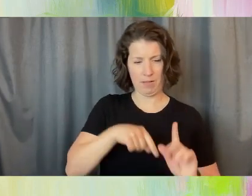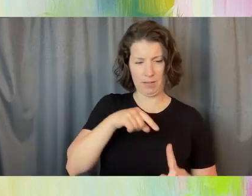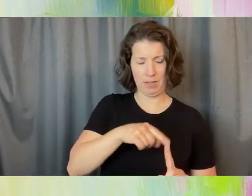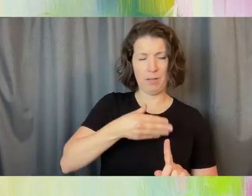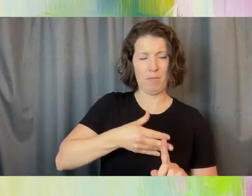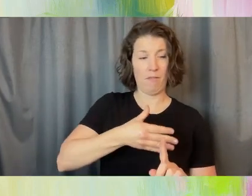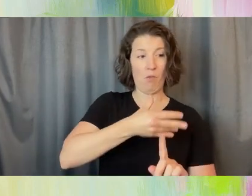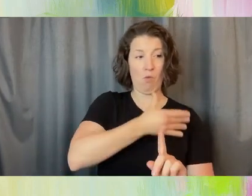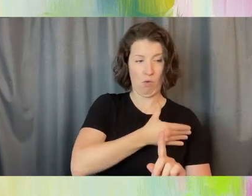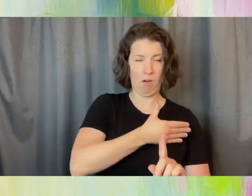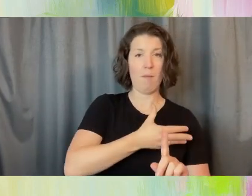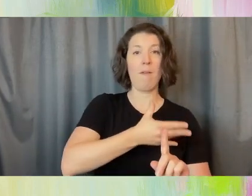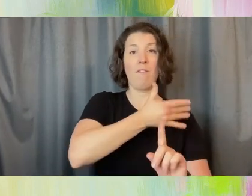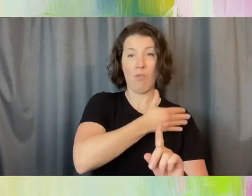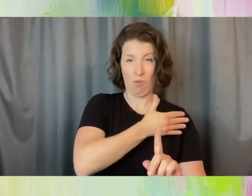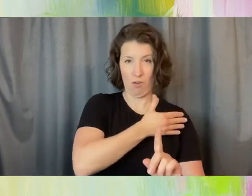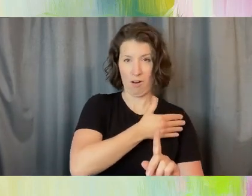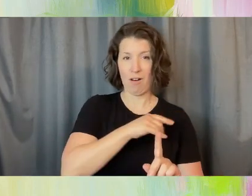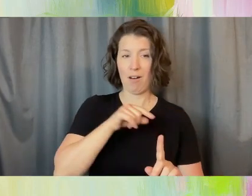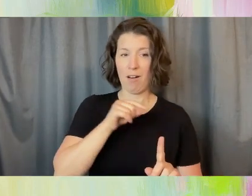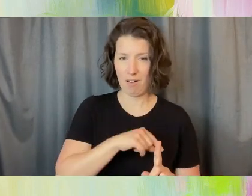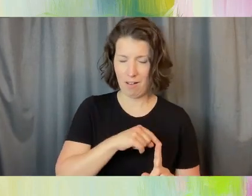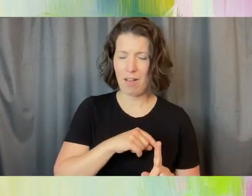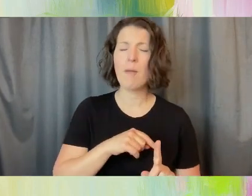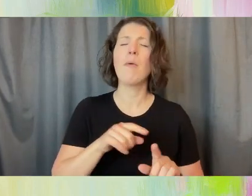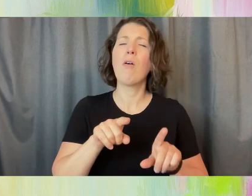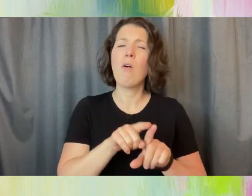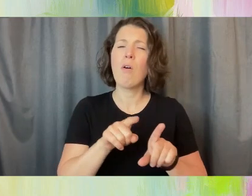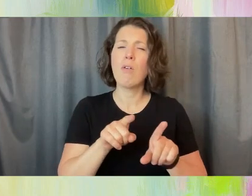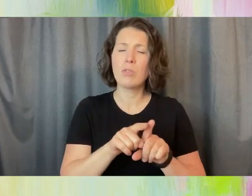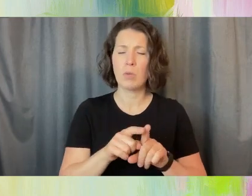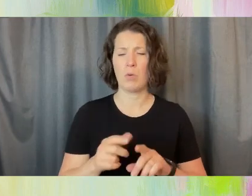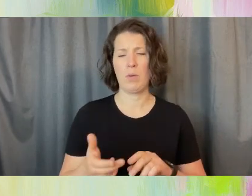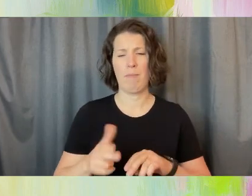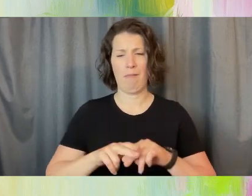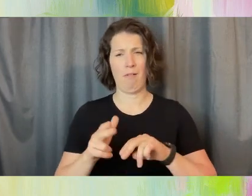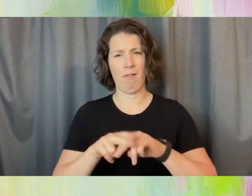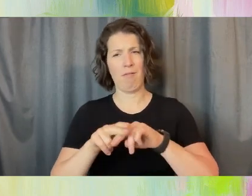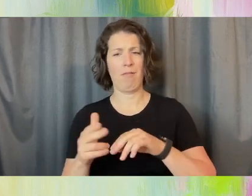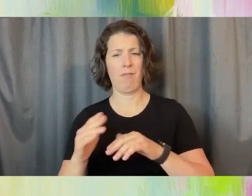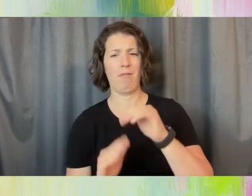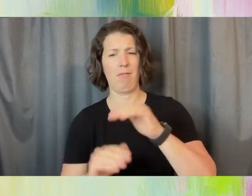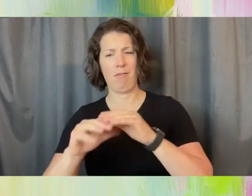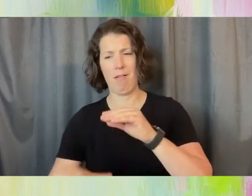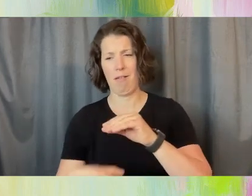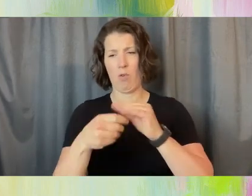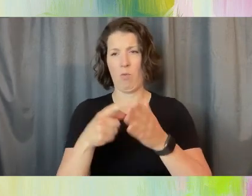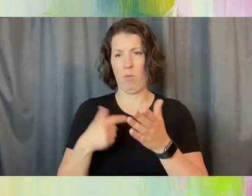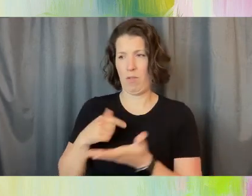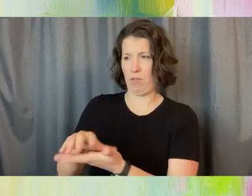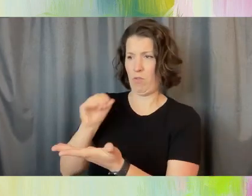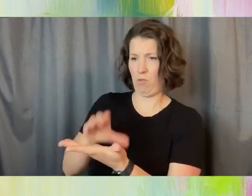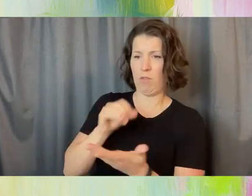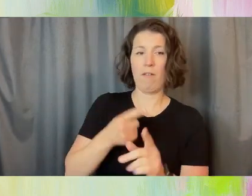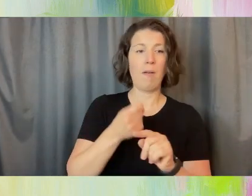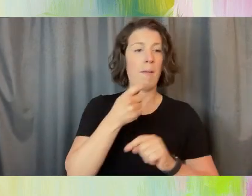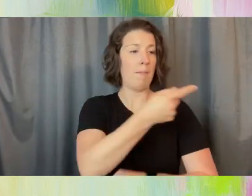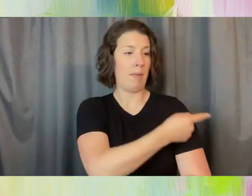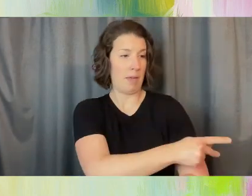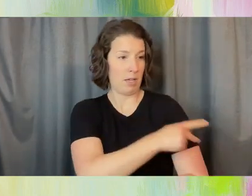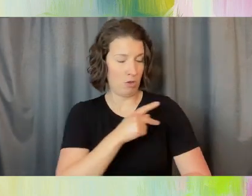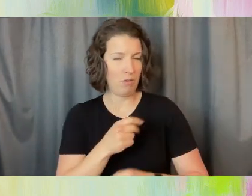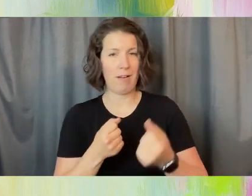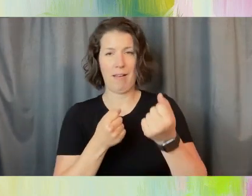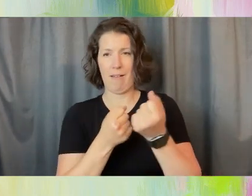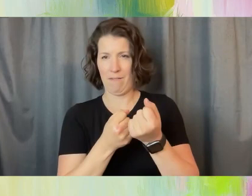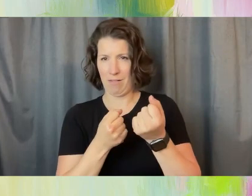one, as well as building on what we learn both from the patients that Patient Advocate Foundation serves,